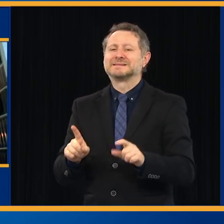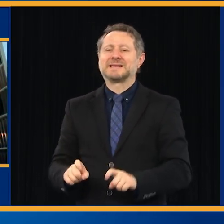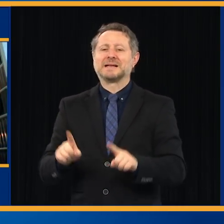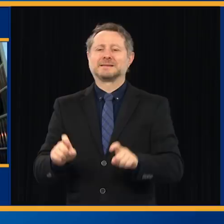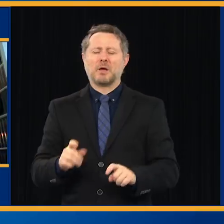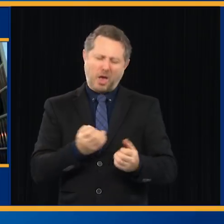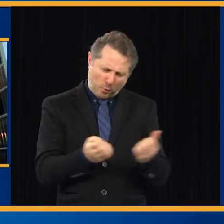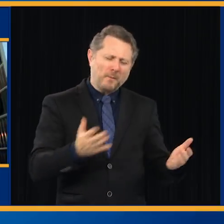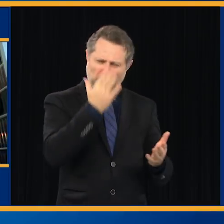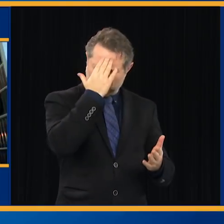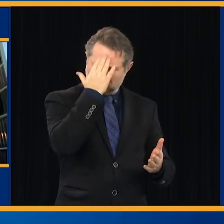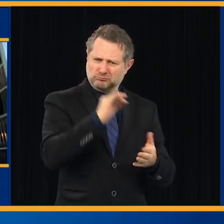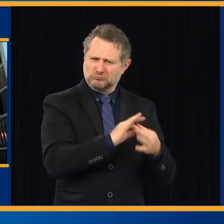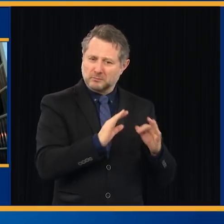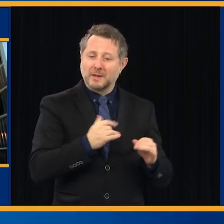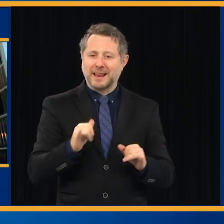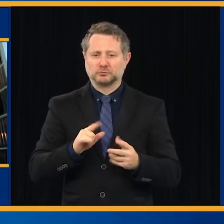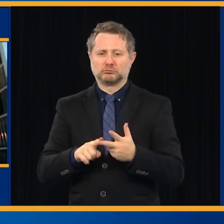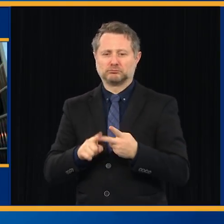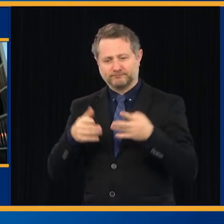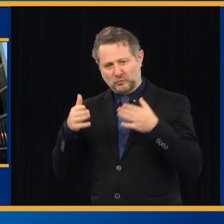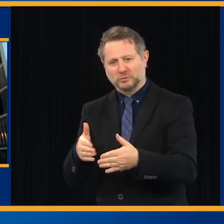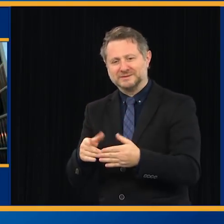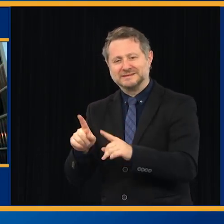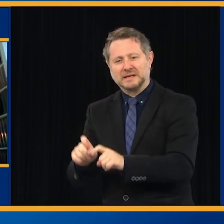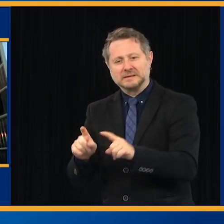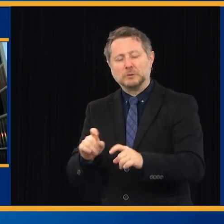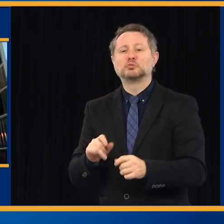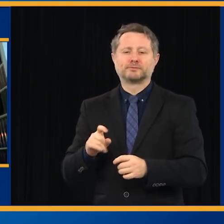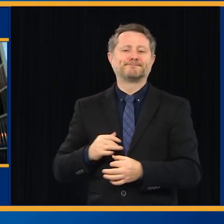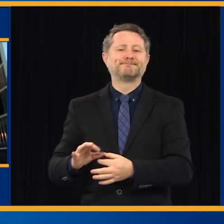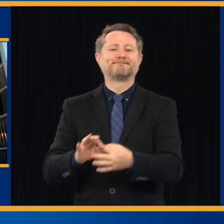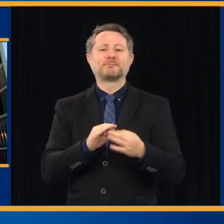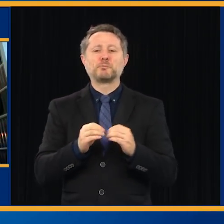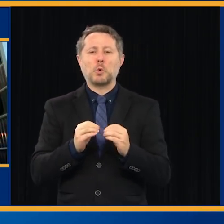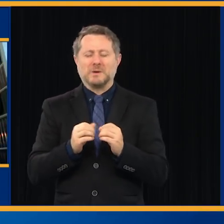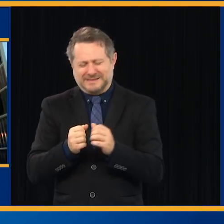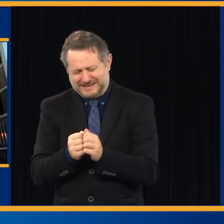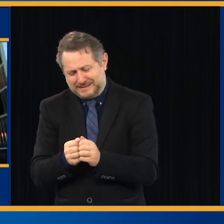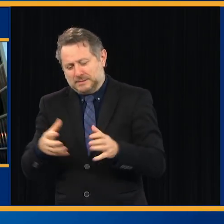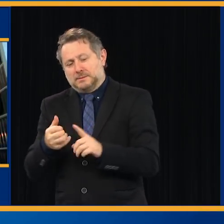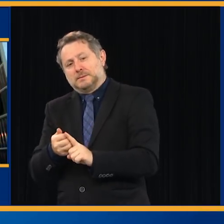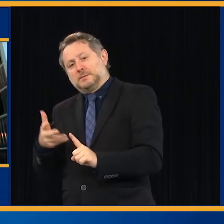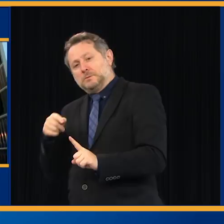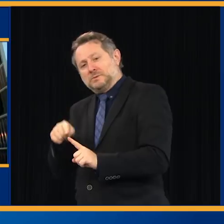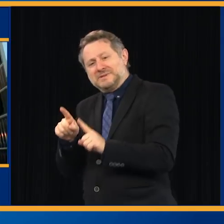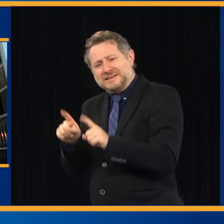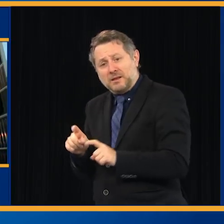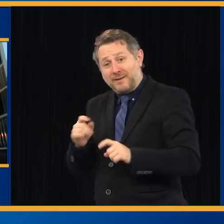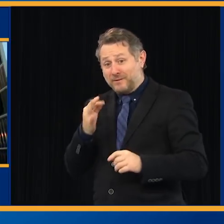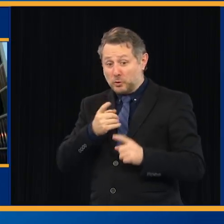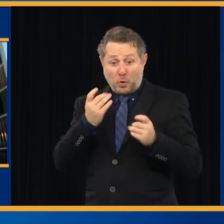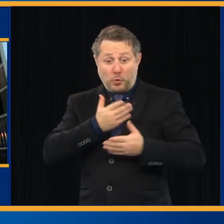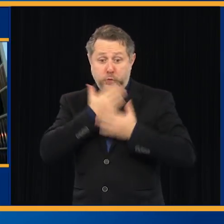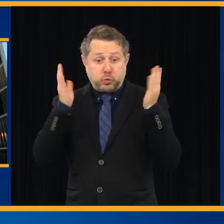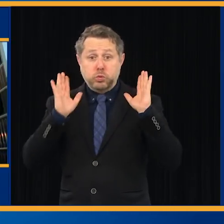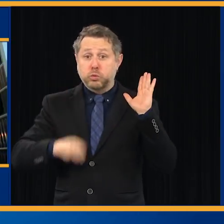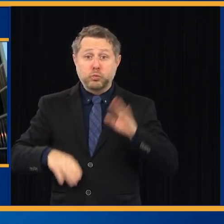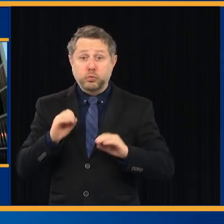need to work together to build the capacity to test, or we're not going to be able to give our citizens the confidence they need to go back to